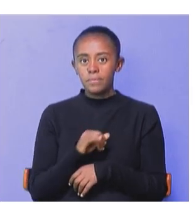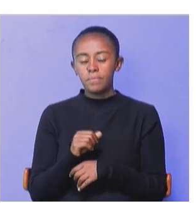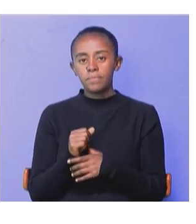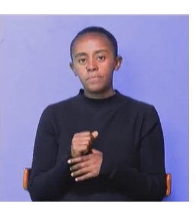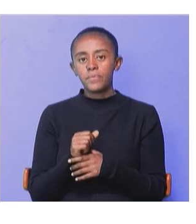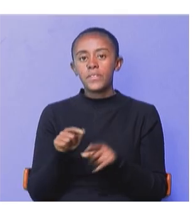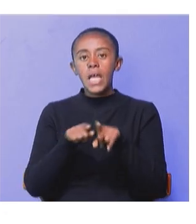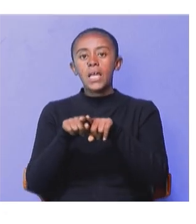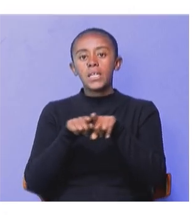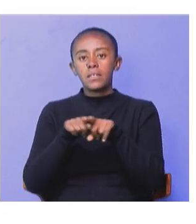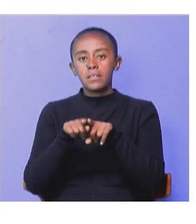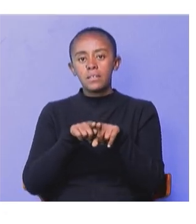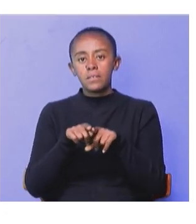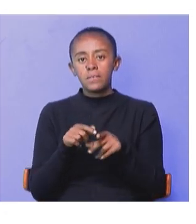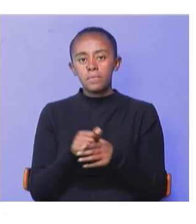agree